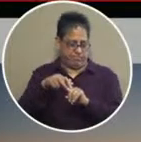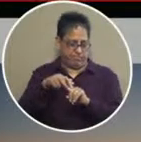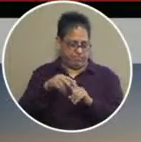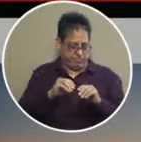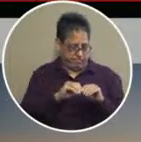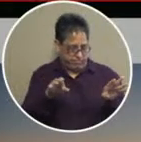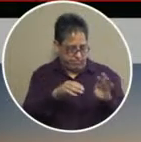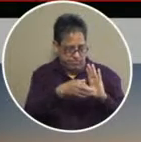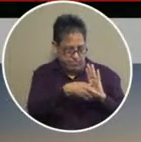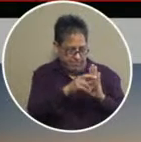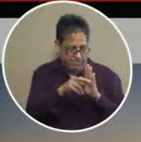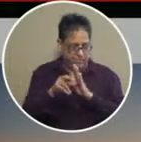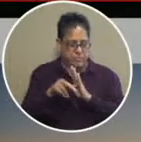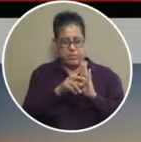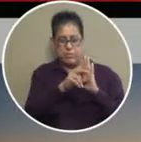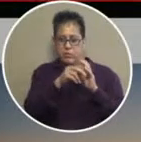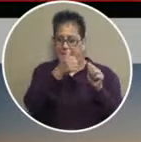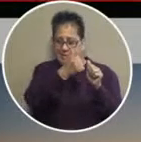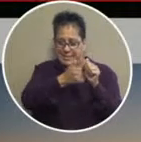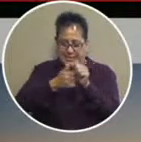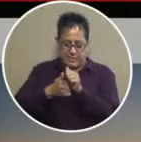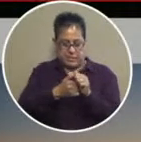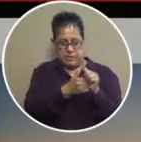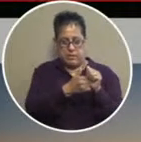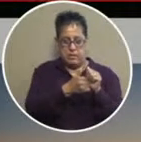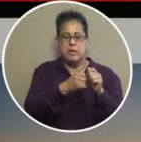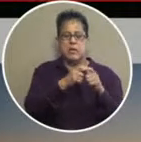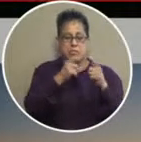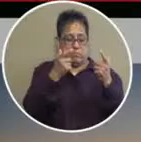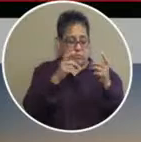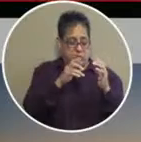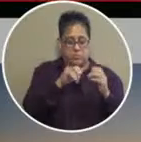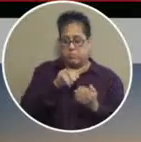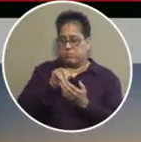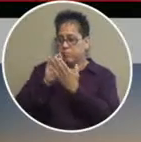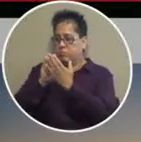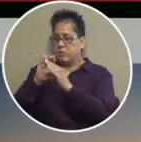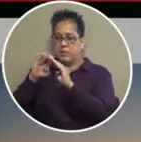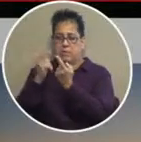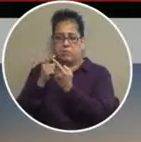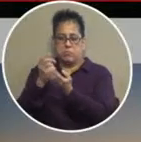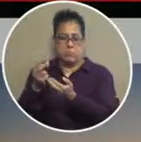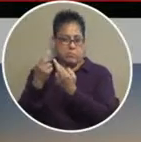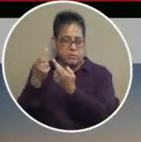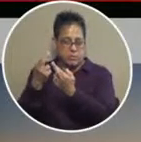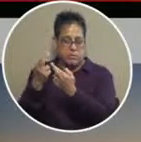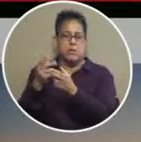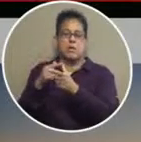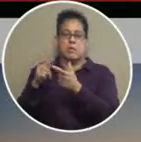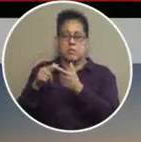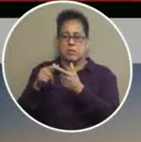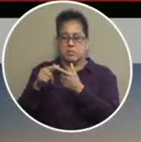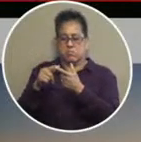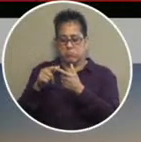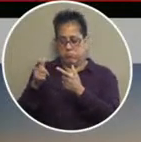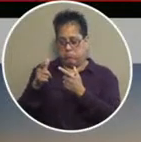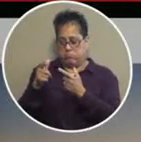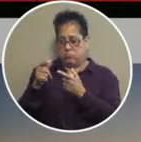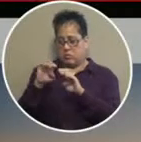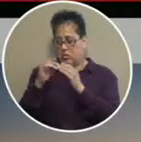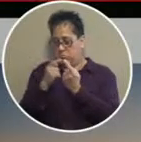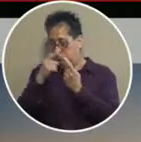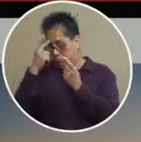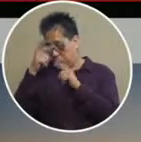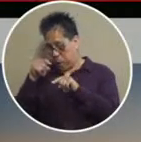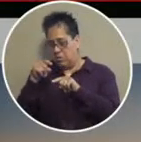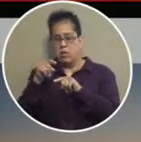order so that we can then bring back a recommendation to council and request authorization to enter into those agreements